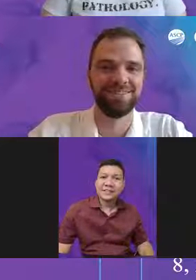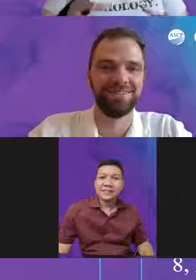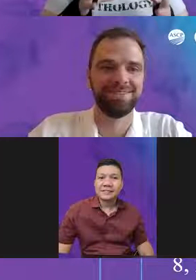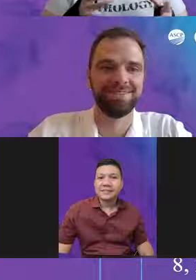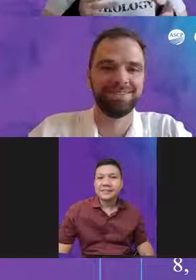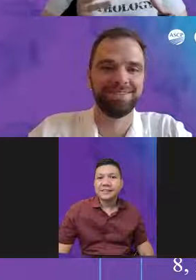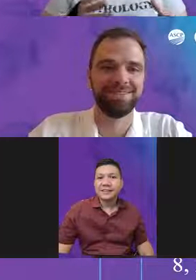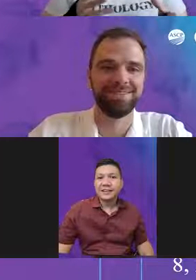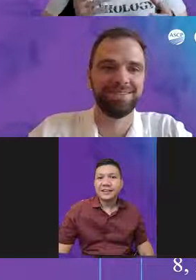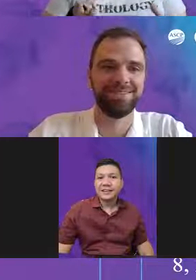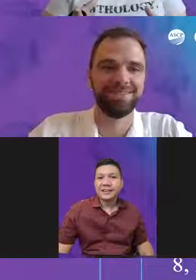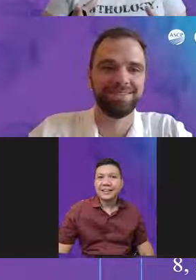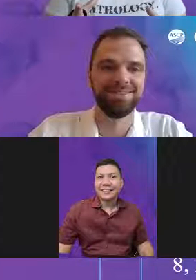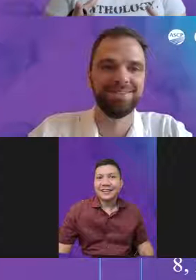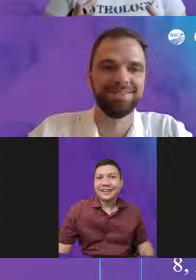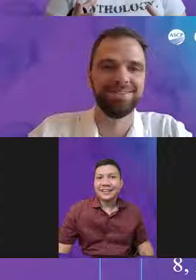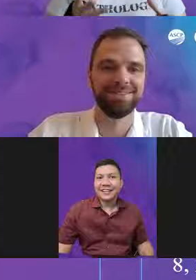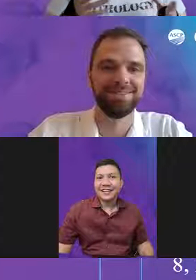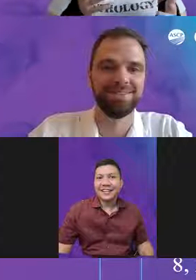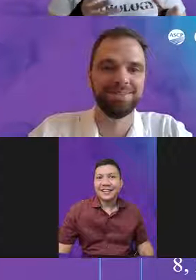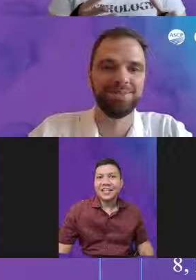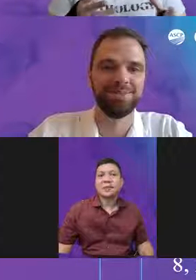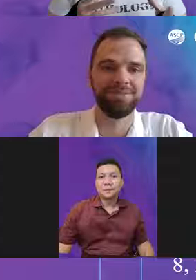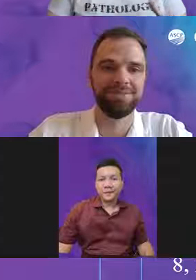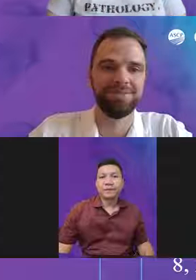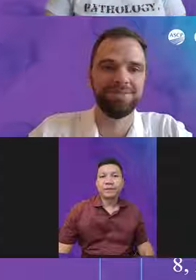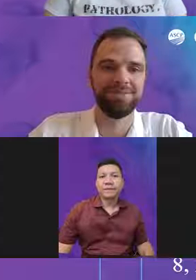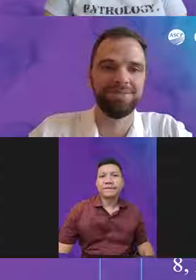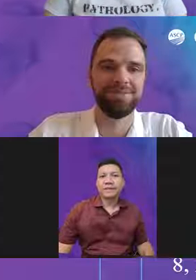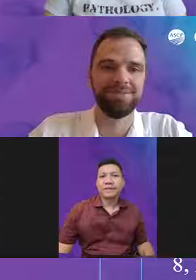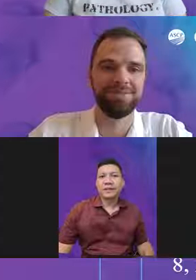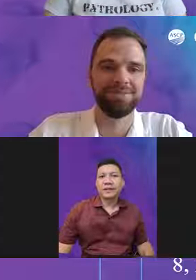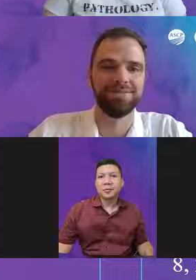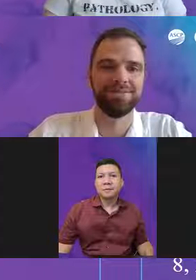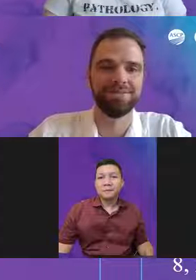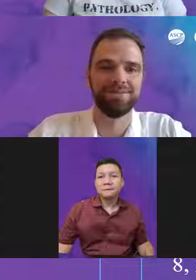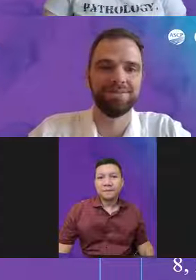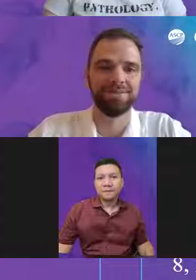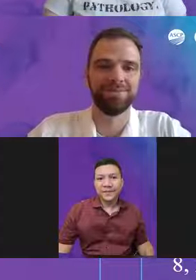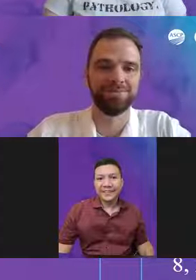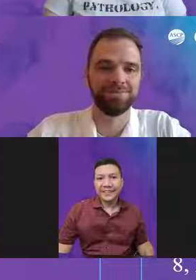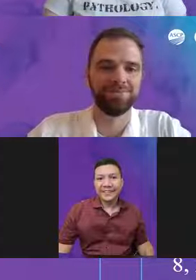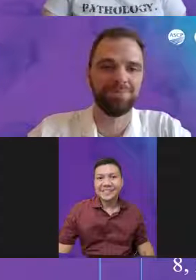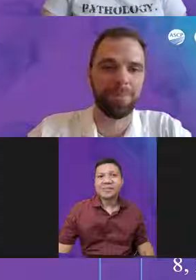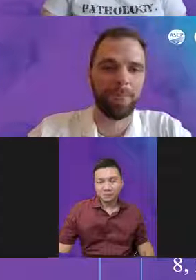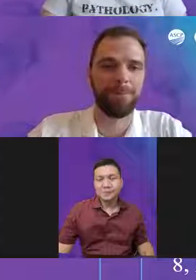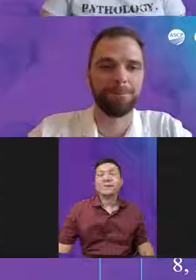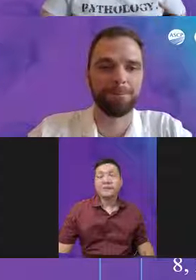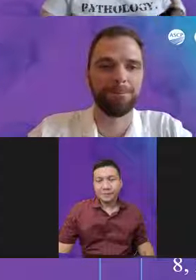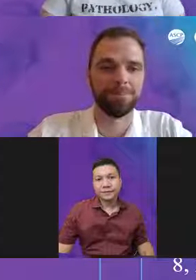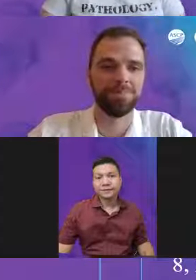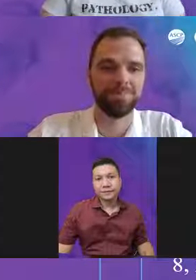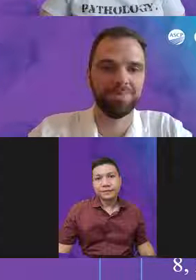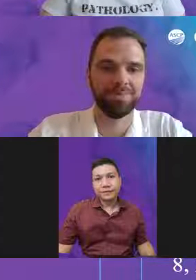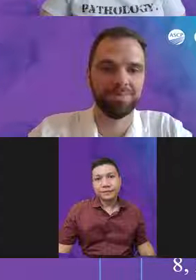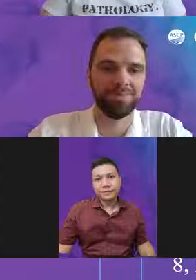You know, you might see a plasma cell and think, oh my gosh, it's the same thing, but it's not. It could